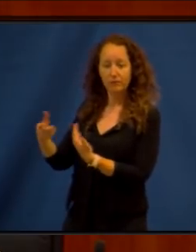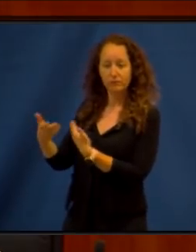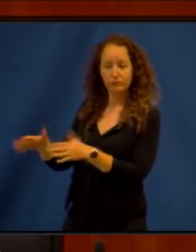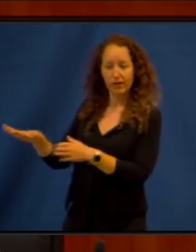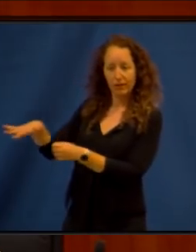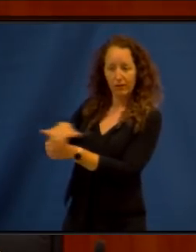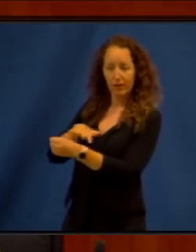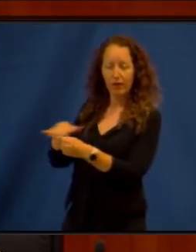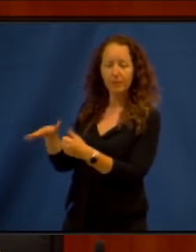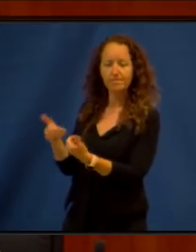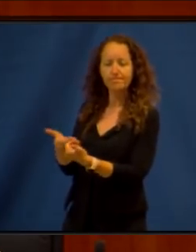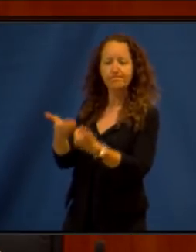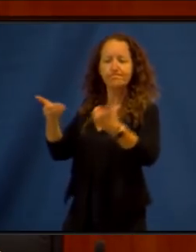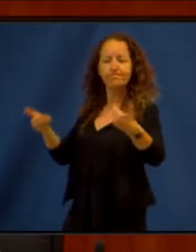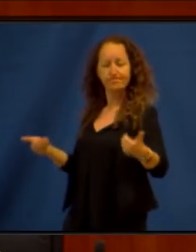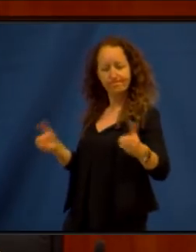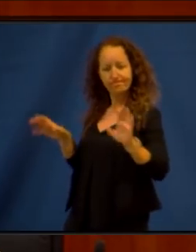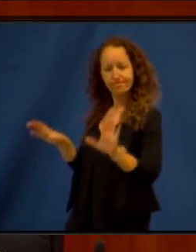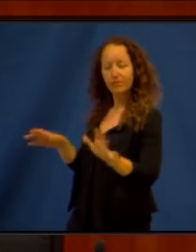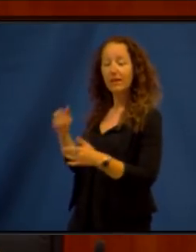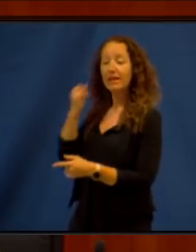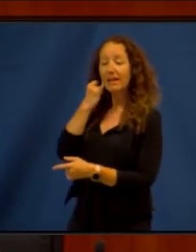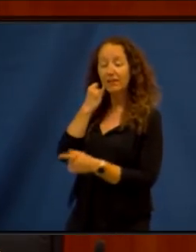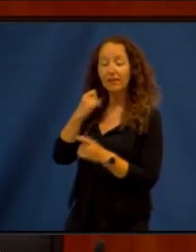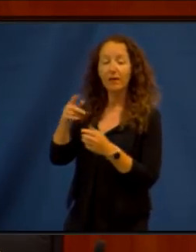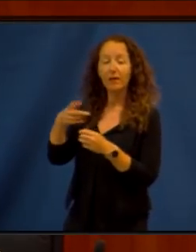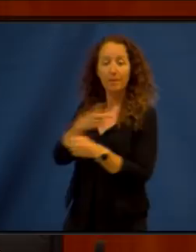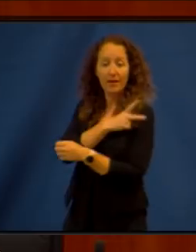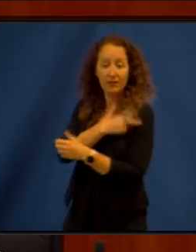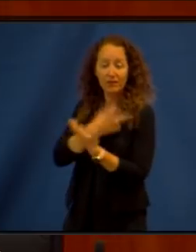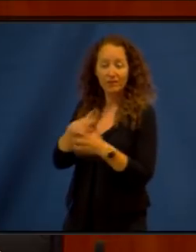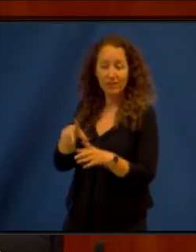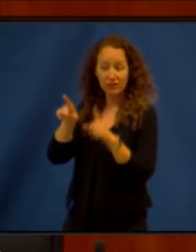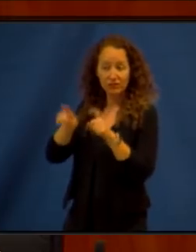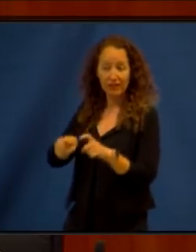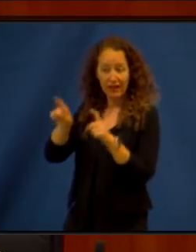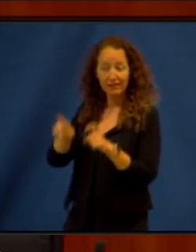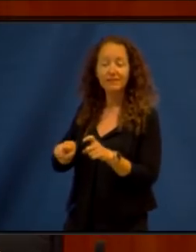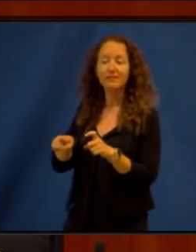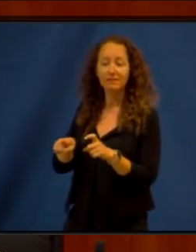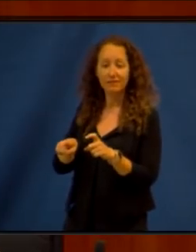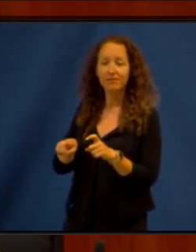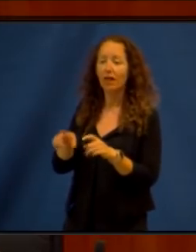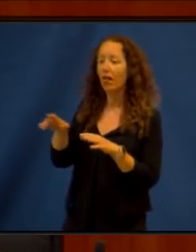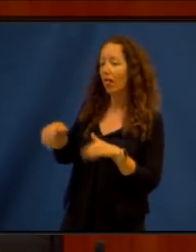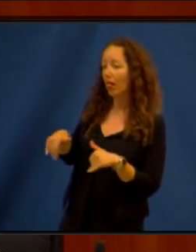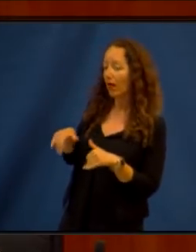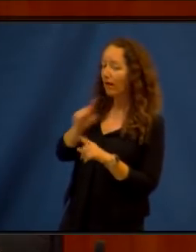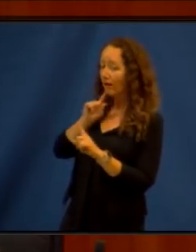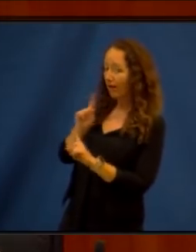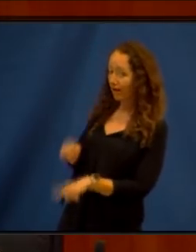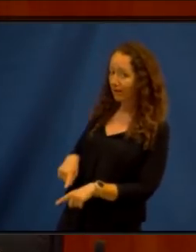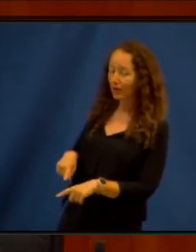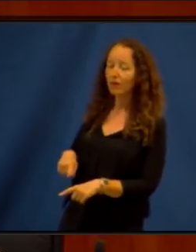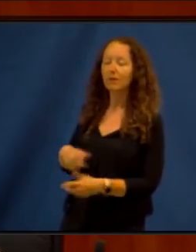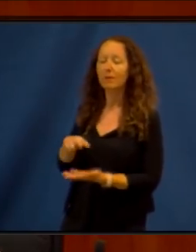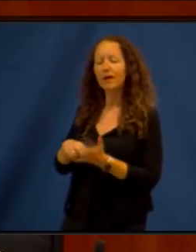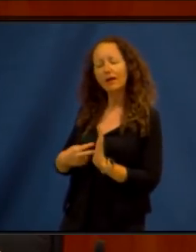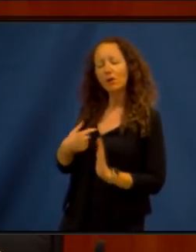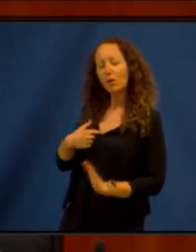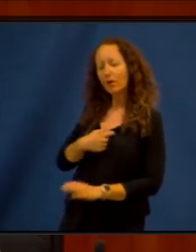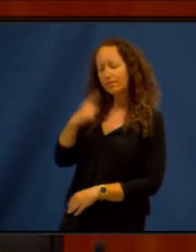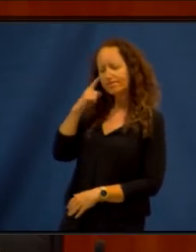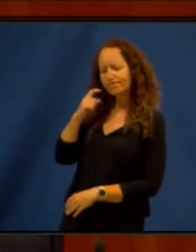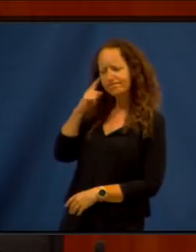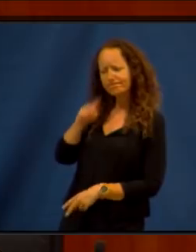for patients that have been tested for COVID, whose results are still pending, so they're suspected of having COVID,